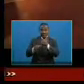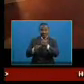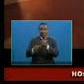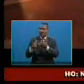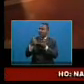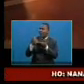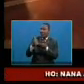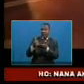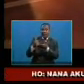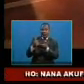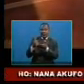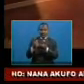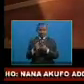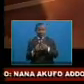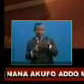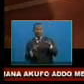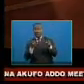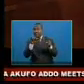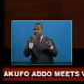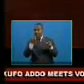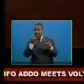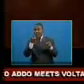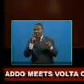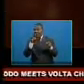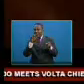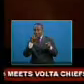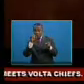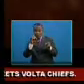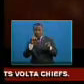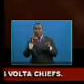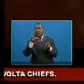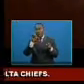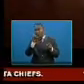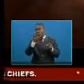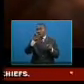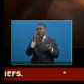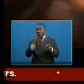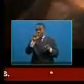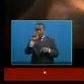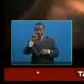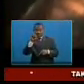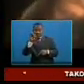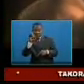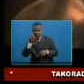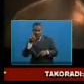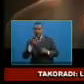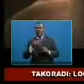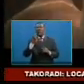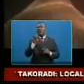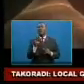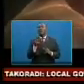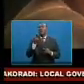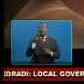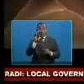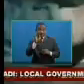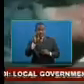reproductive techniques, such as the in vitro fertilization, IVF. IVF enables infertile couples to have children.